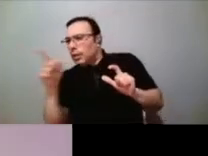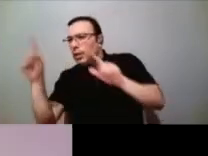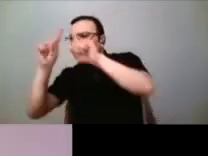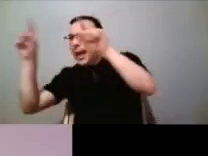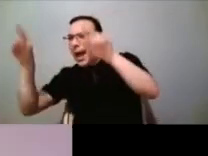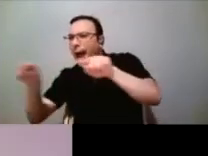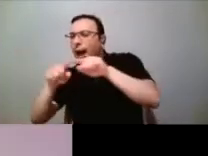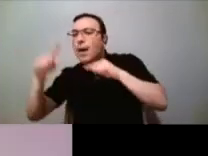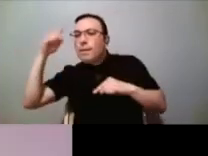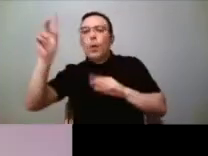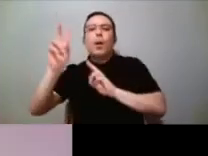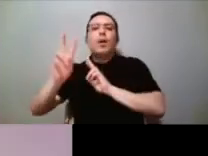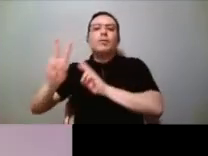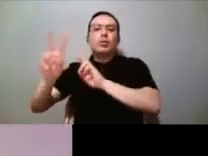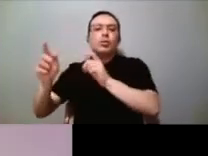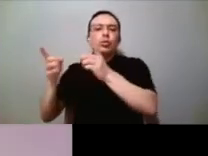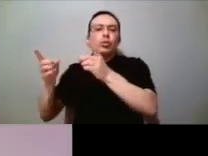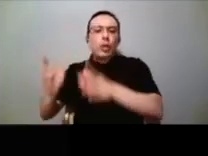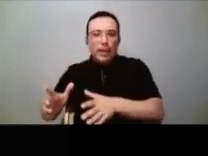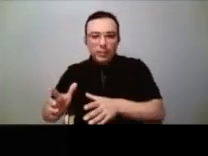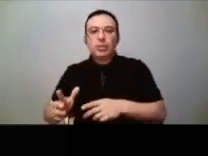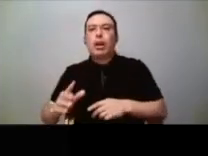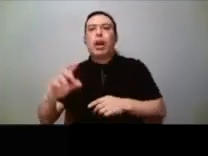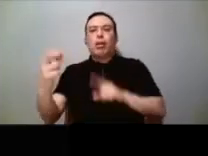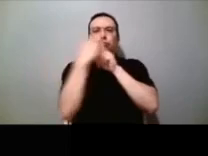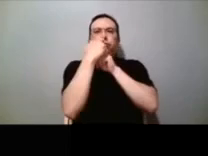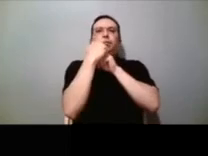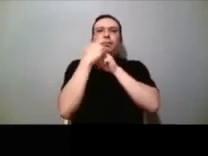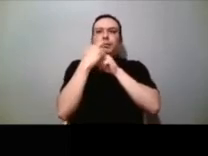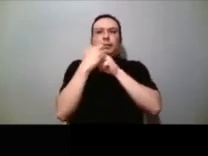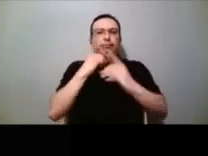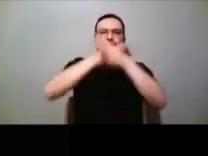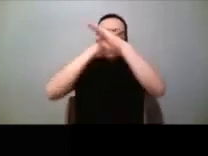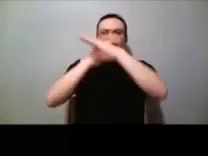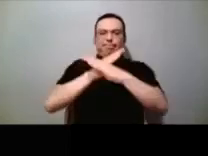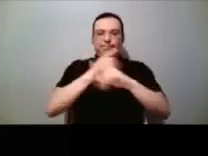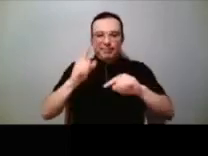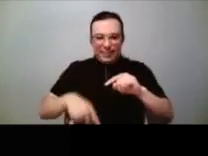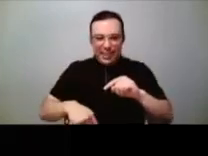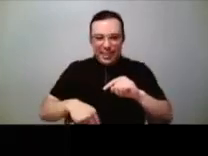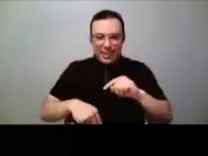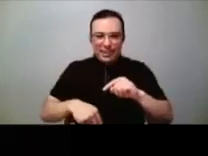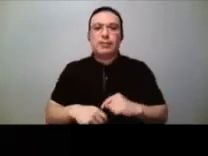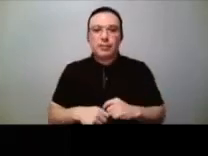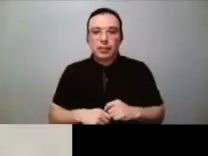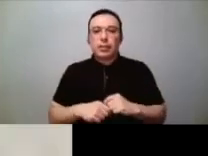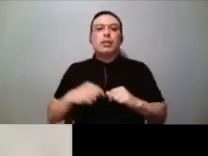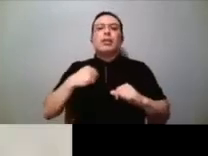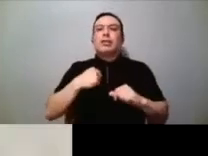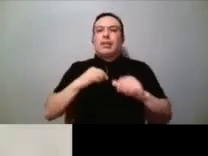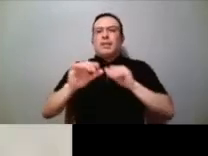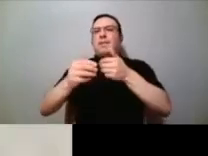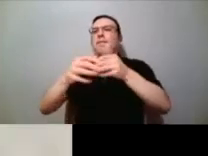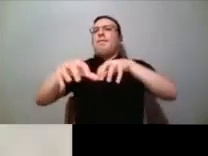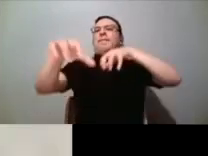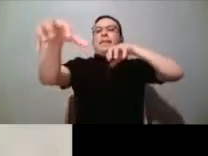caught by the security guard who barred access. From a distance and mostly from the other side of the ubiquitous fencing, I was